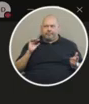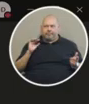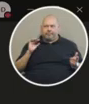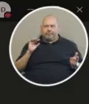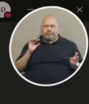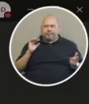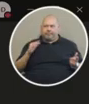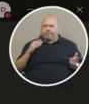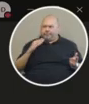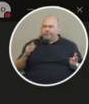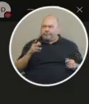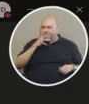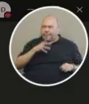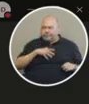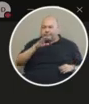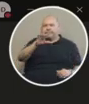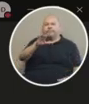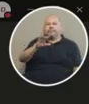Thank you, Mayor.